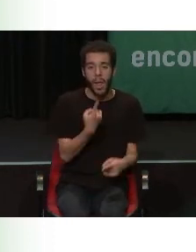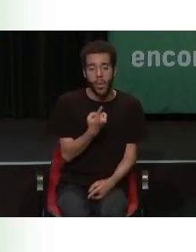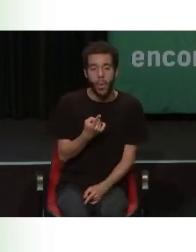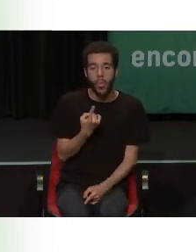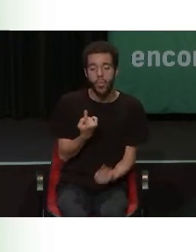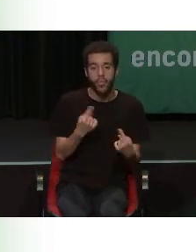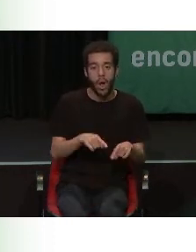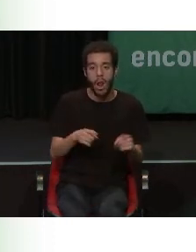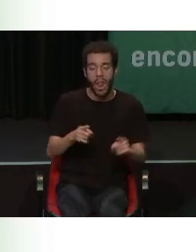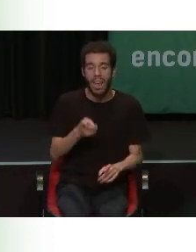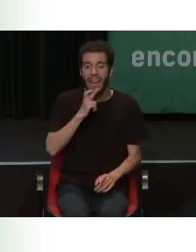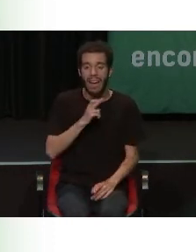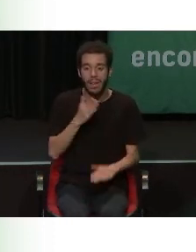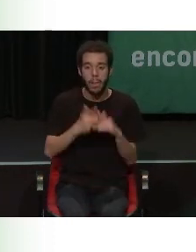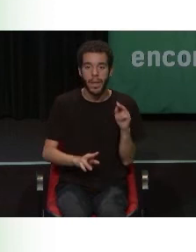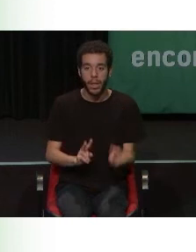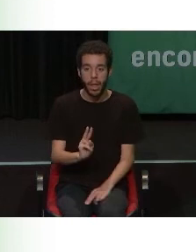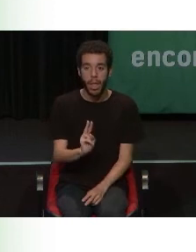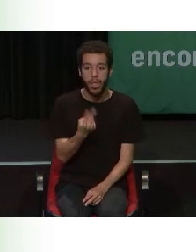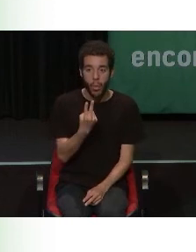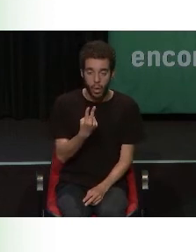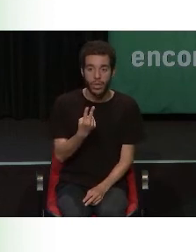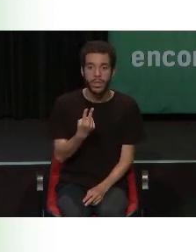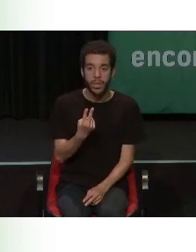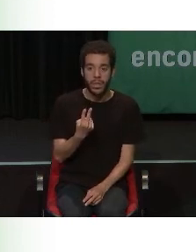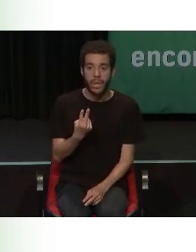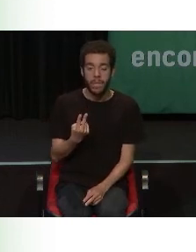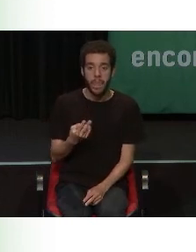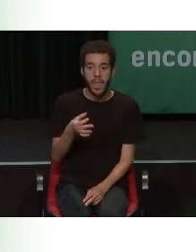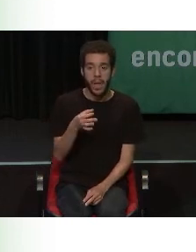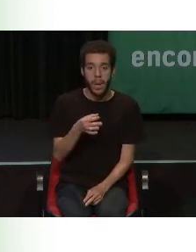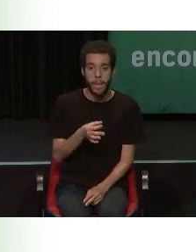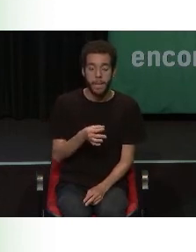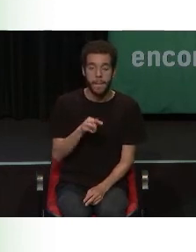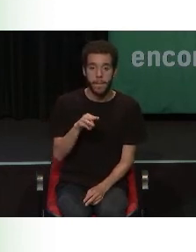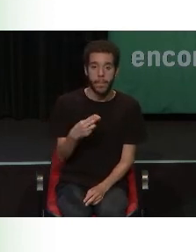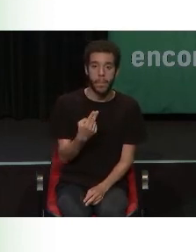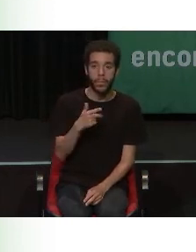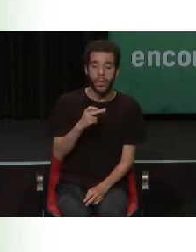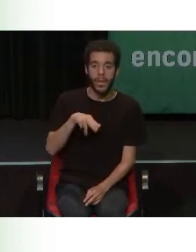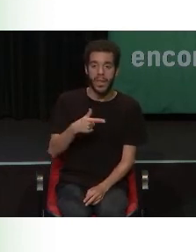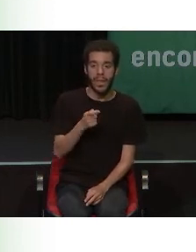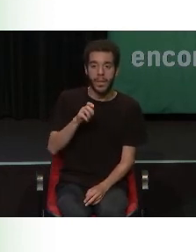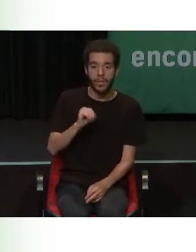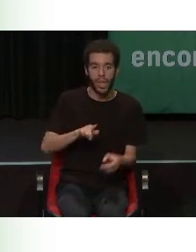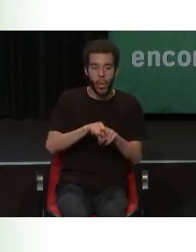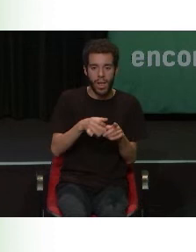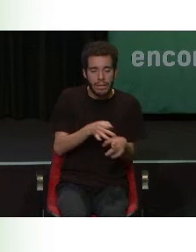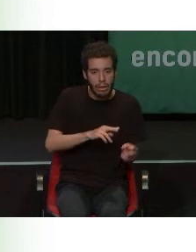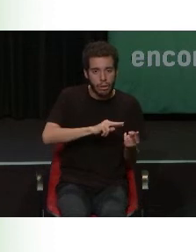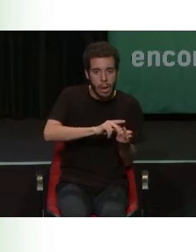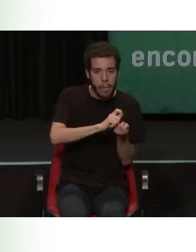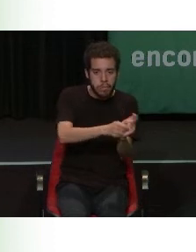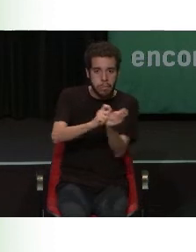these mice now have two mutant alleles of the IL-7 receptor. And as you can see, there is